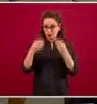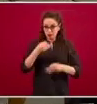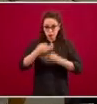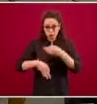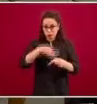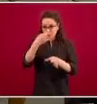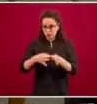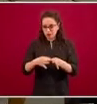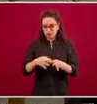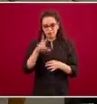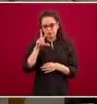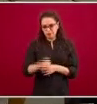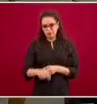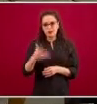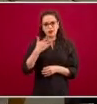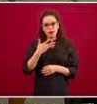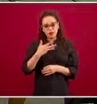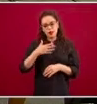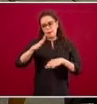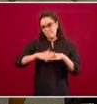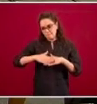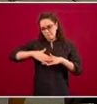has the capacity to actually reach